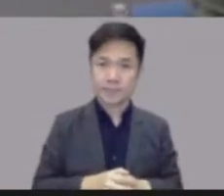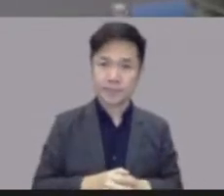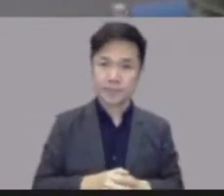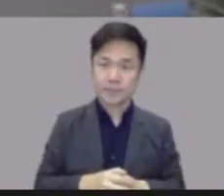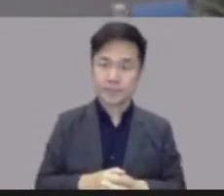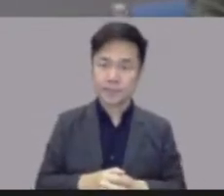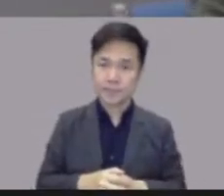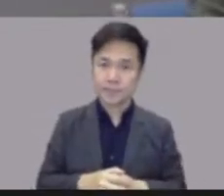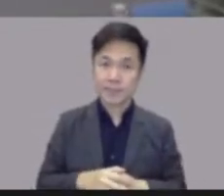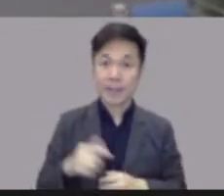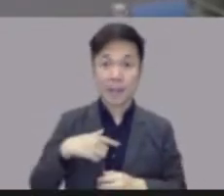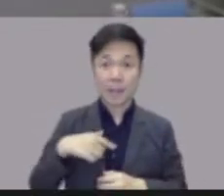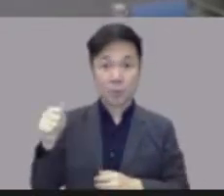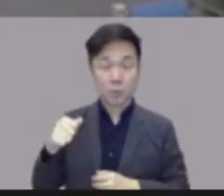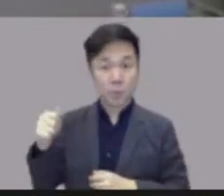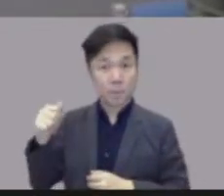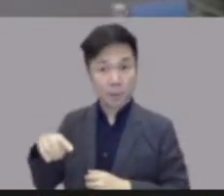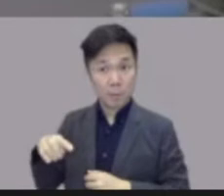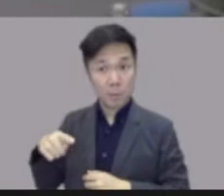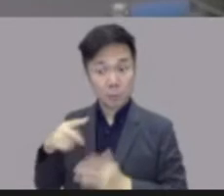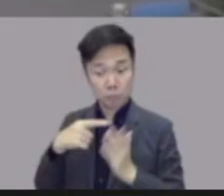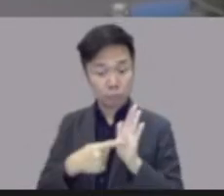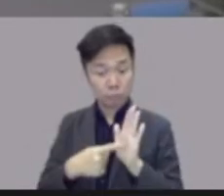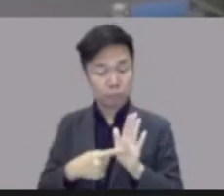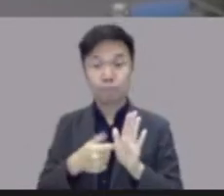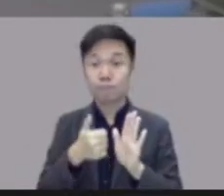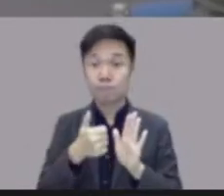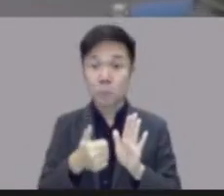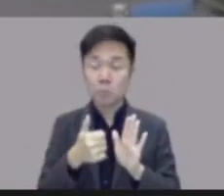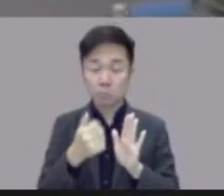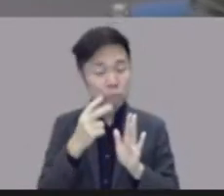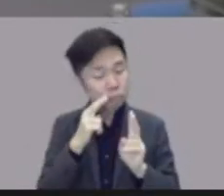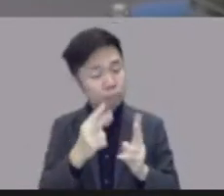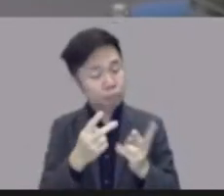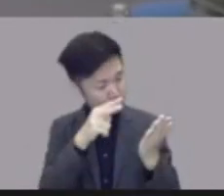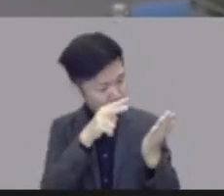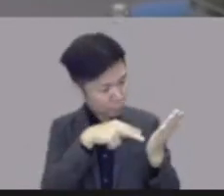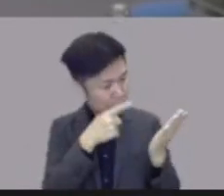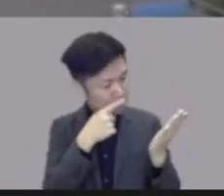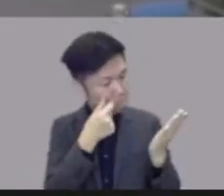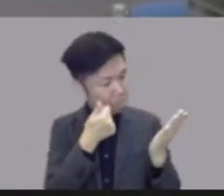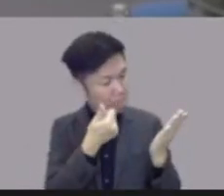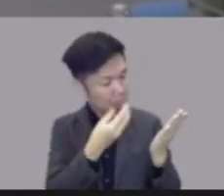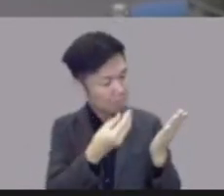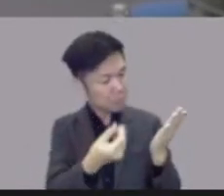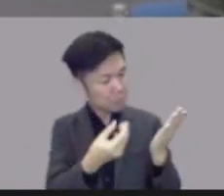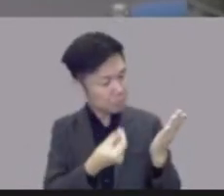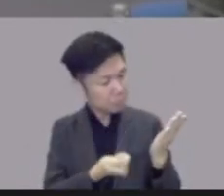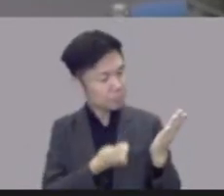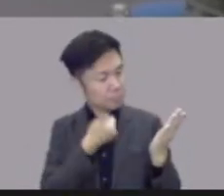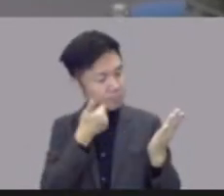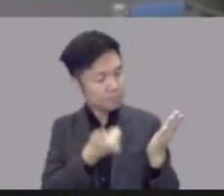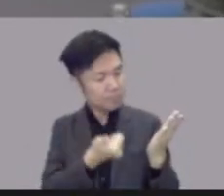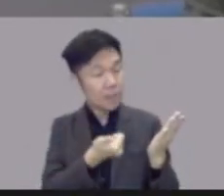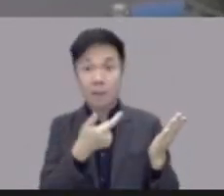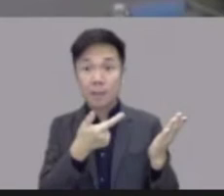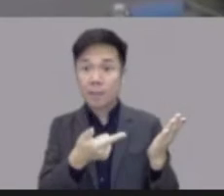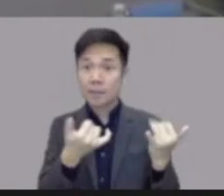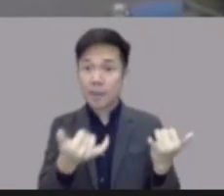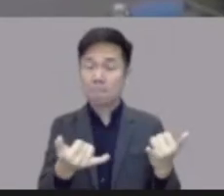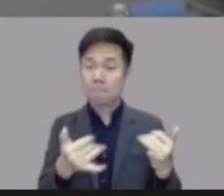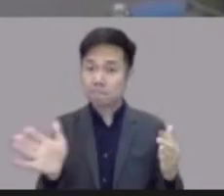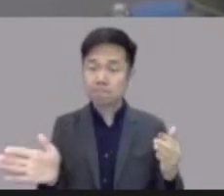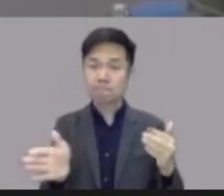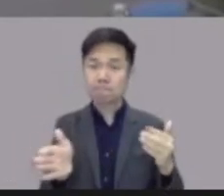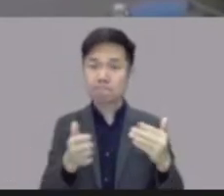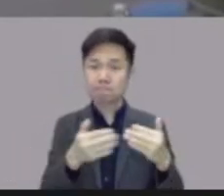legion has already plenty of good practices and solutions are already in our hands I would like to conclude my statement by